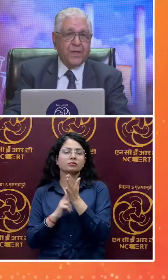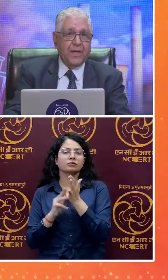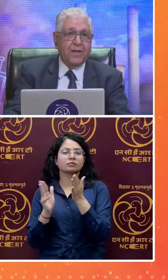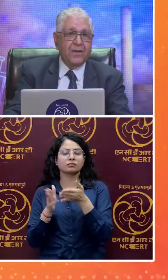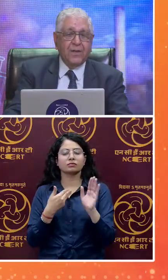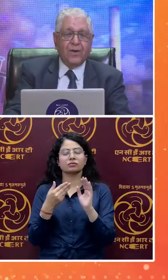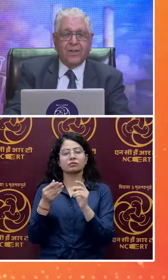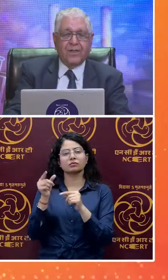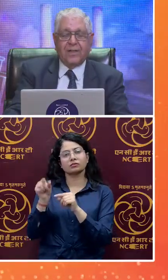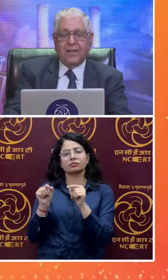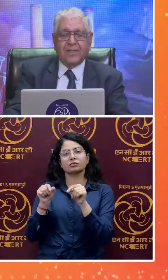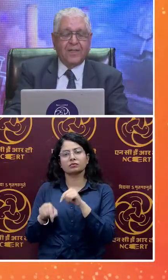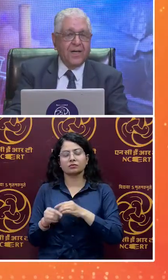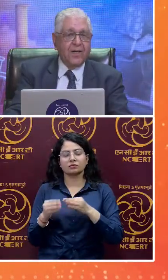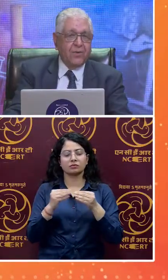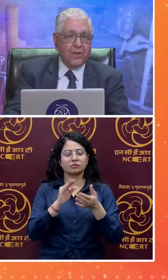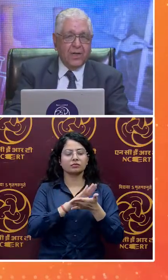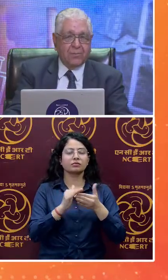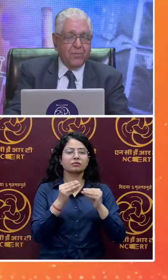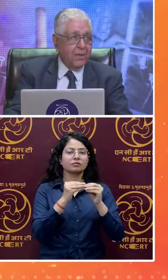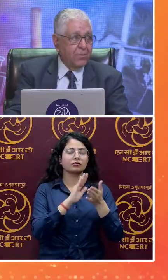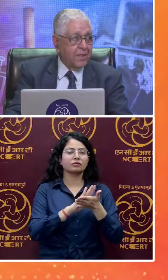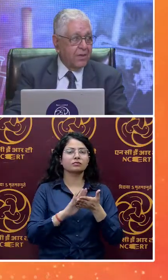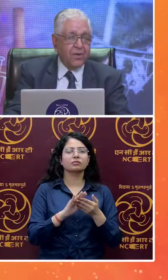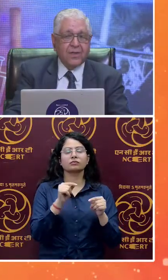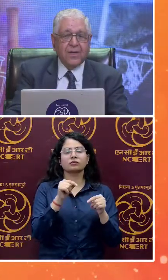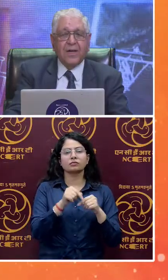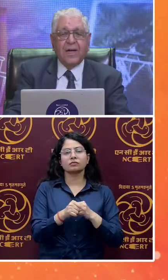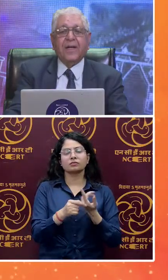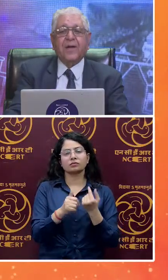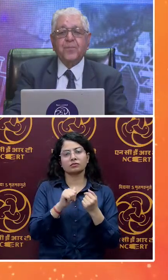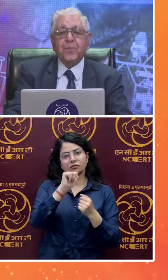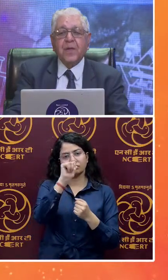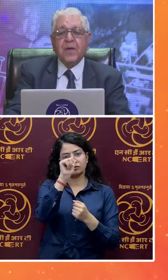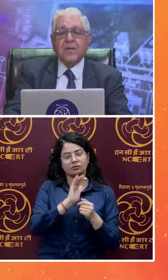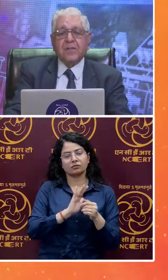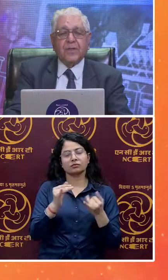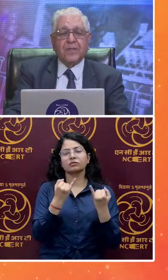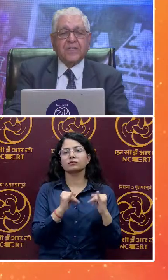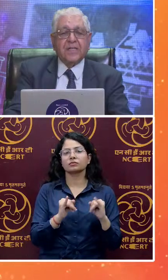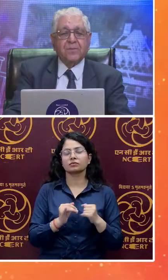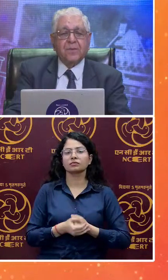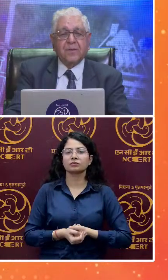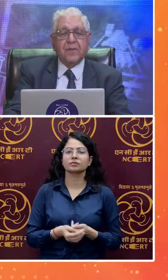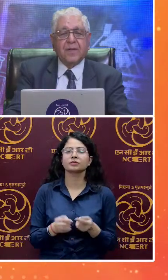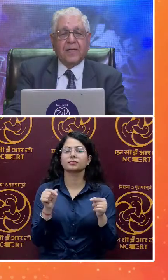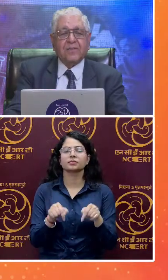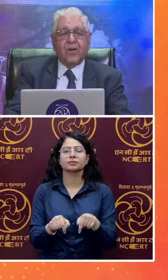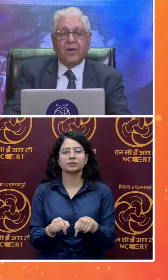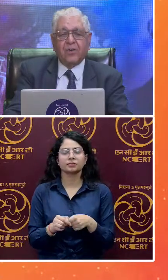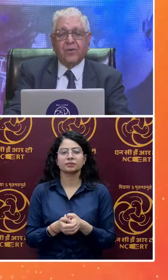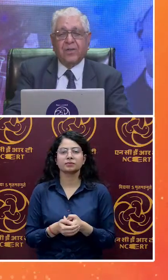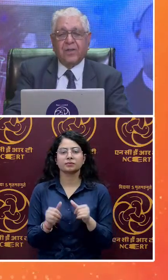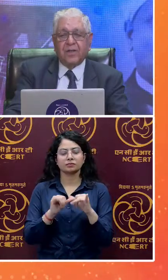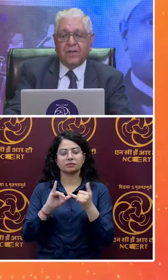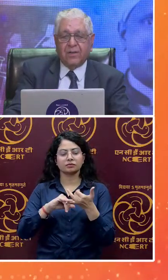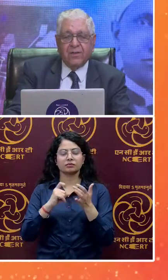would proceed on the agenda for Atmanirbharta for India. So, this is A.S.